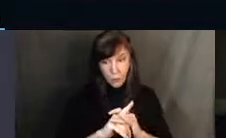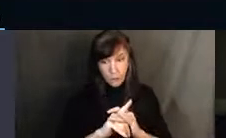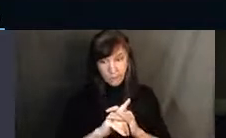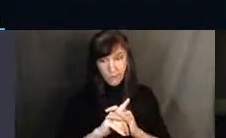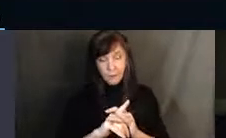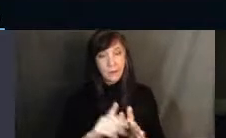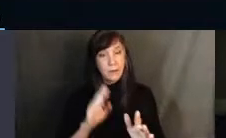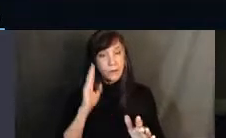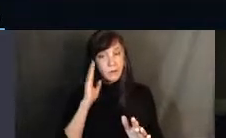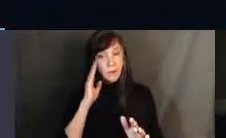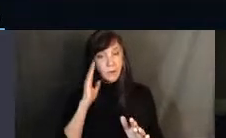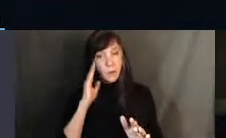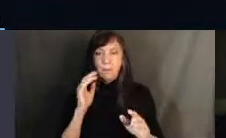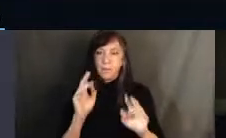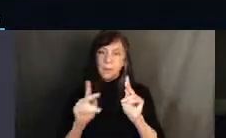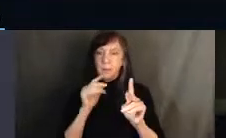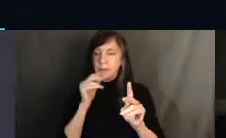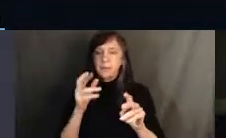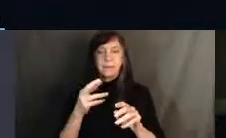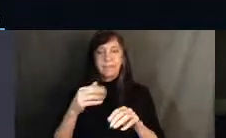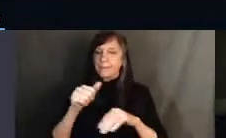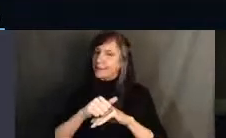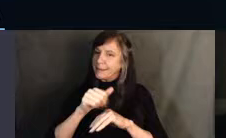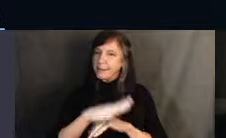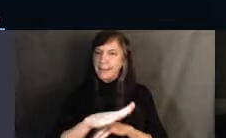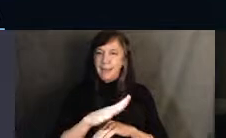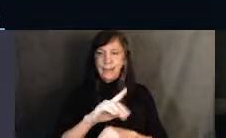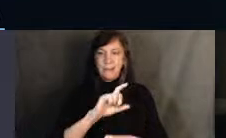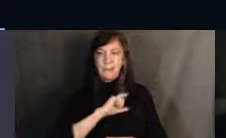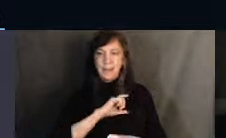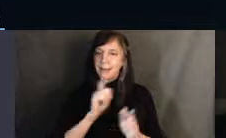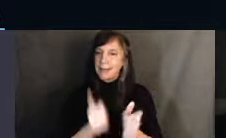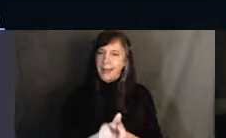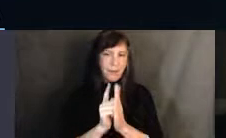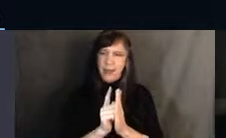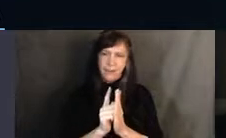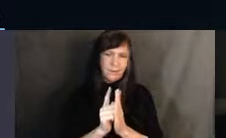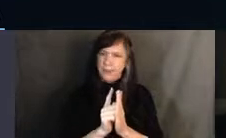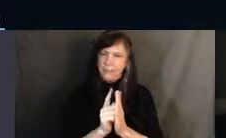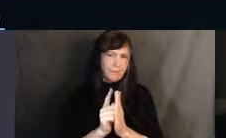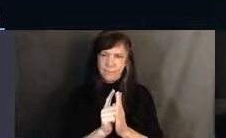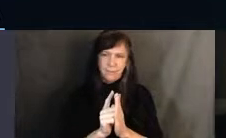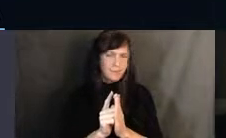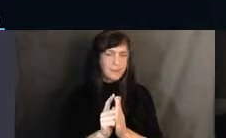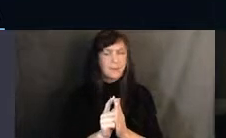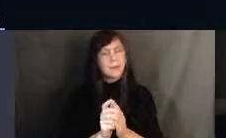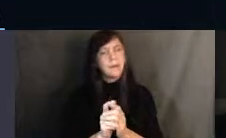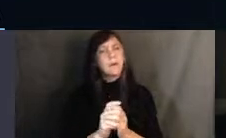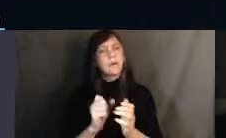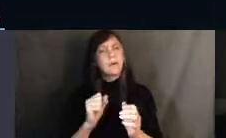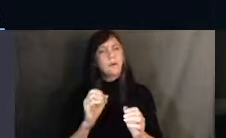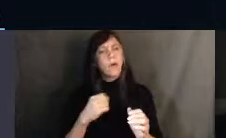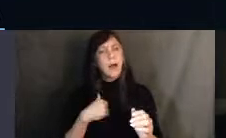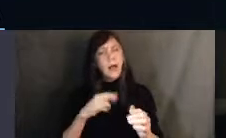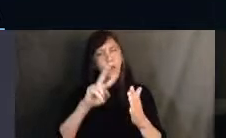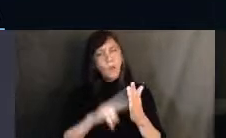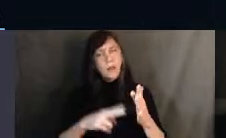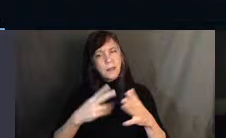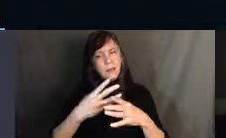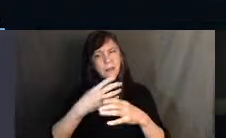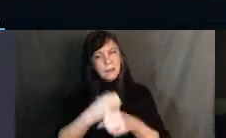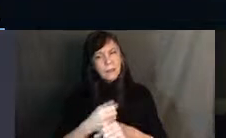someone just routing police to the nature of the request. I read your summary, and while I was listening, I thought one of the